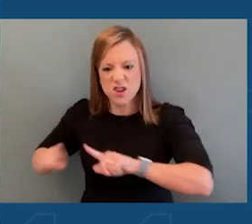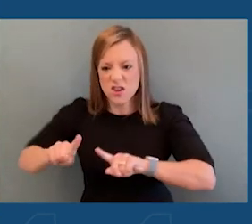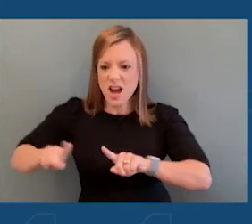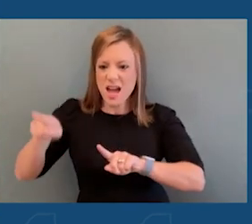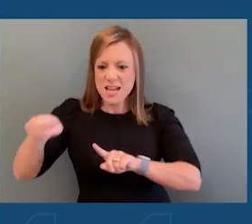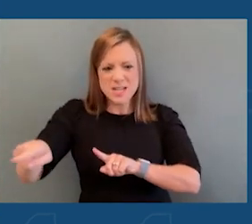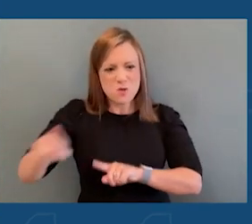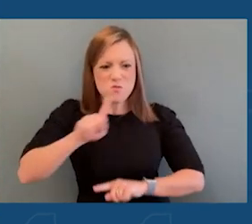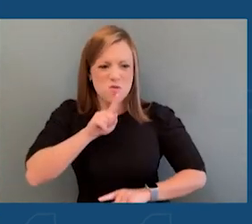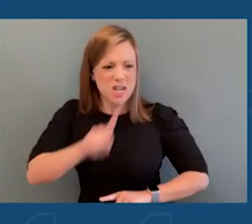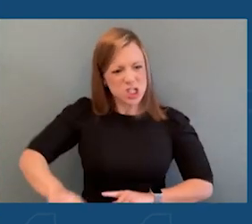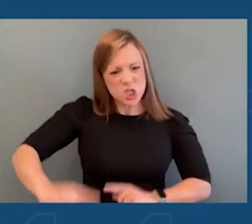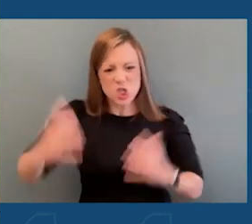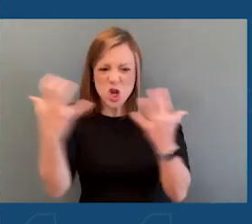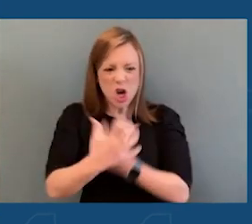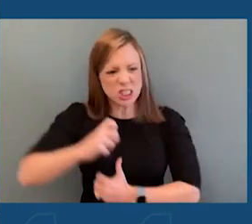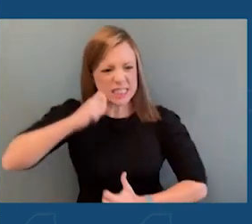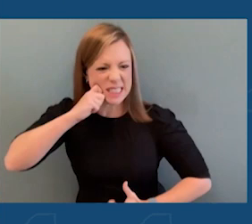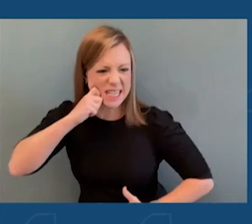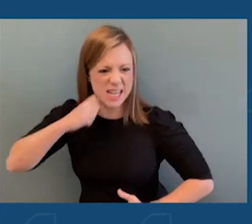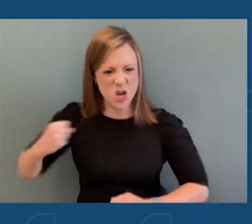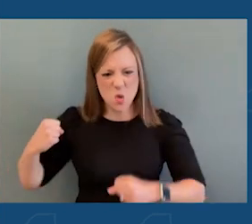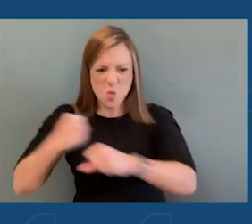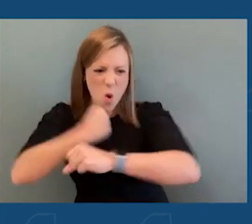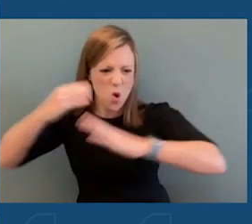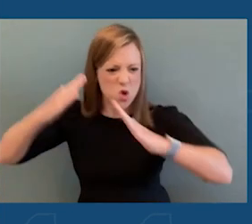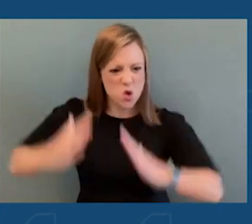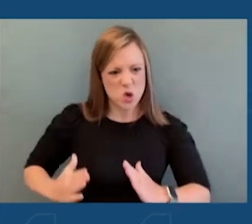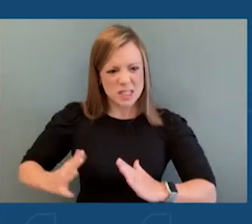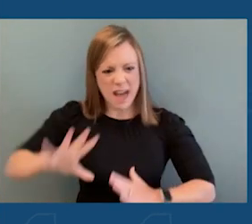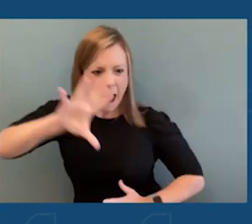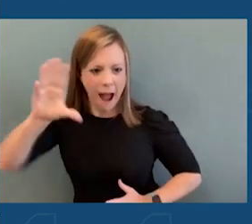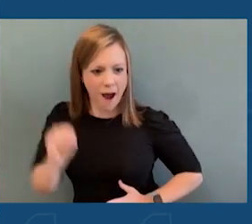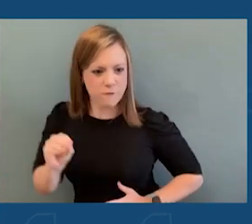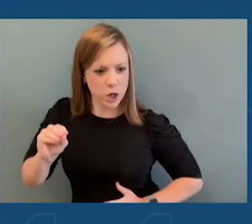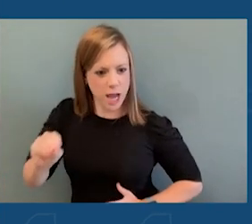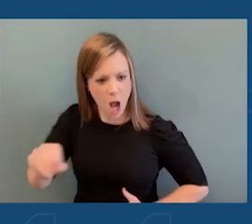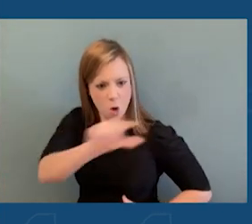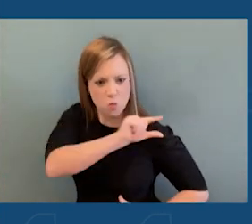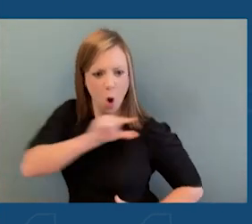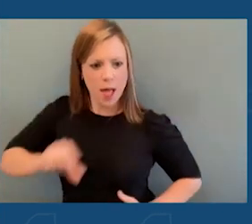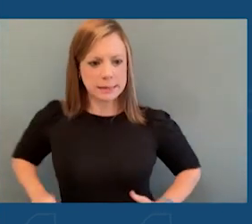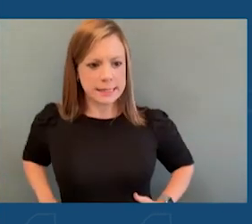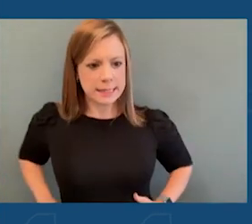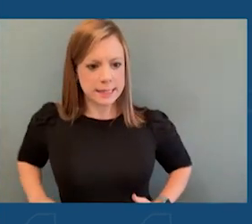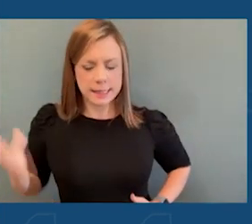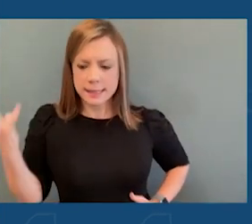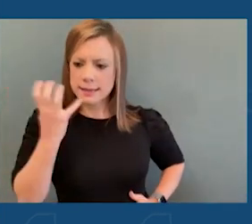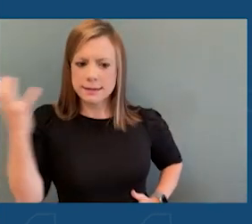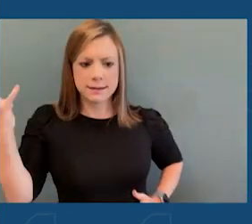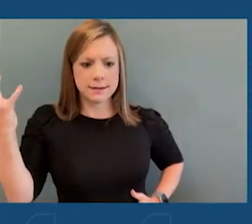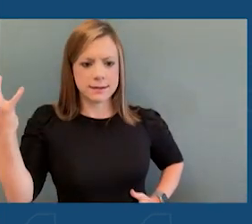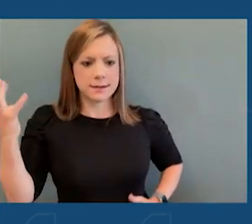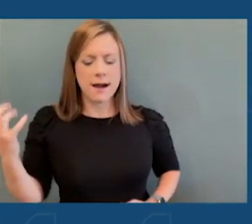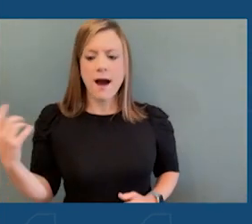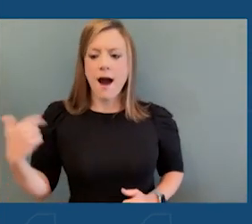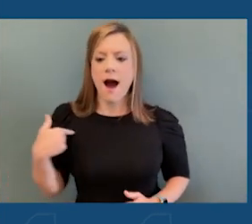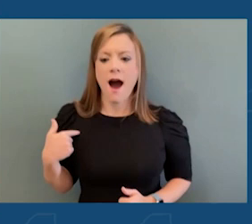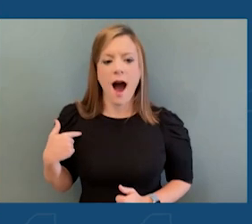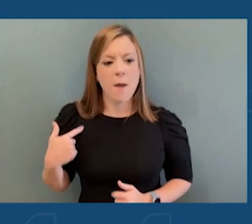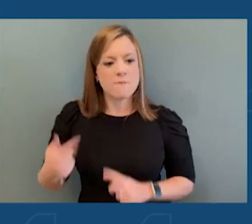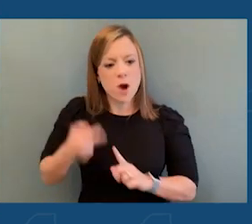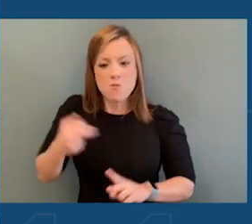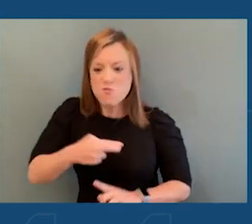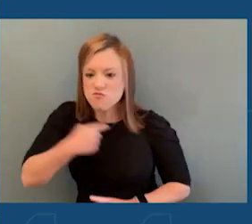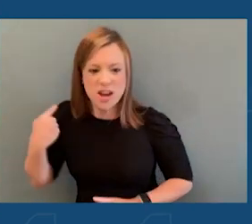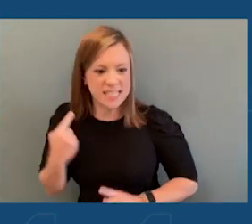dark-skinned warriors. I'm from African royalty. Royalty. I'm from taking risk in my young